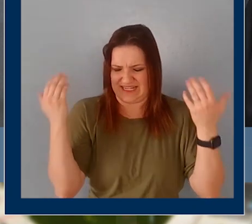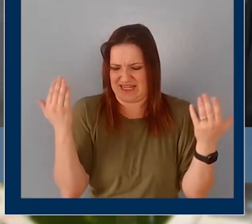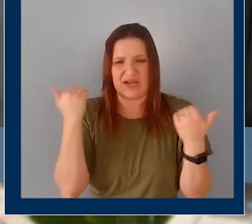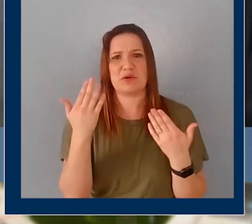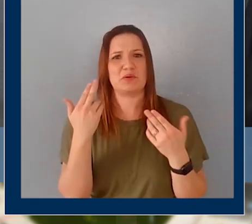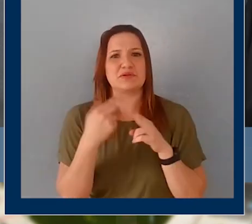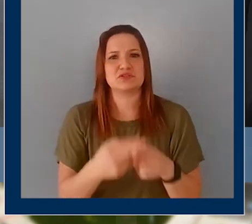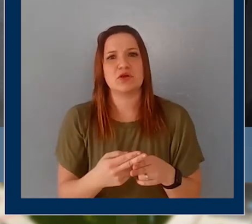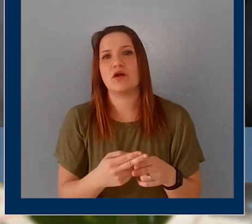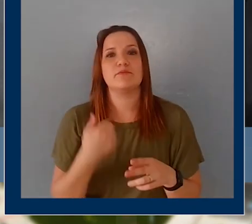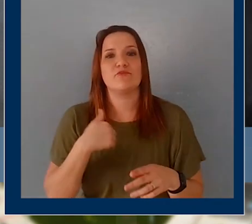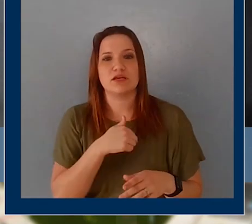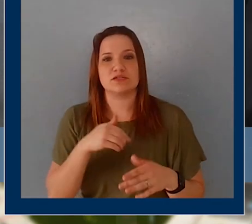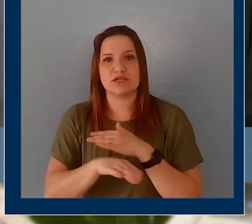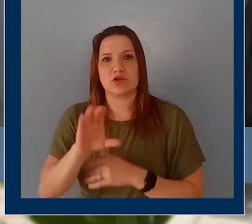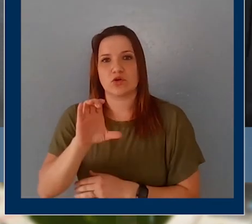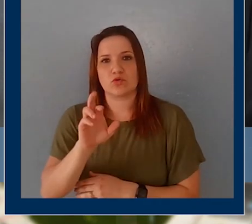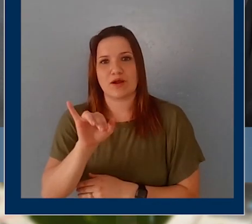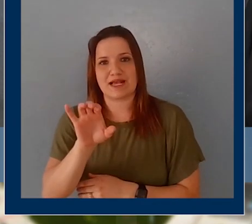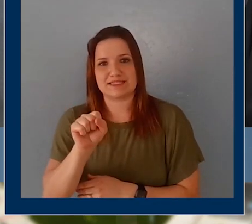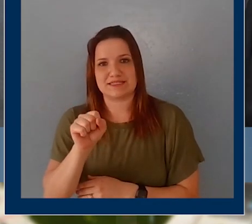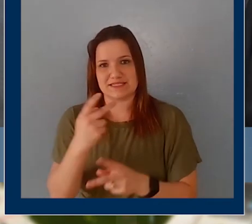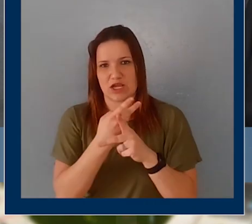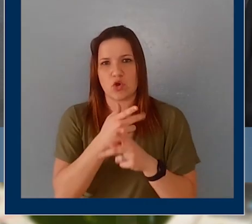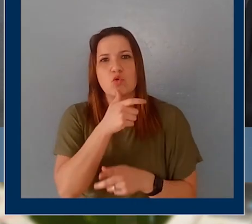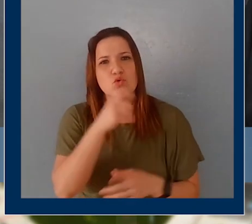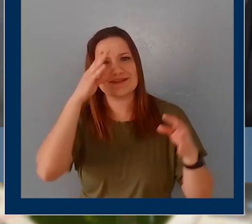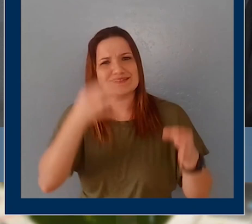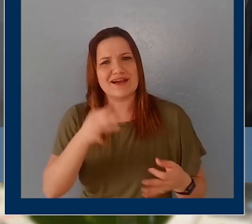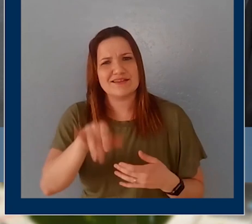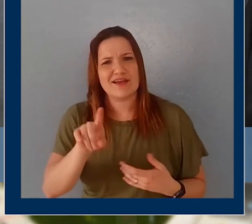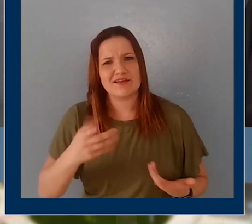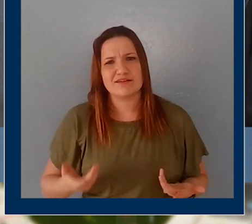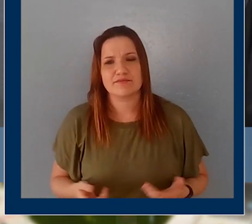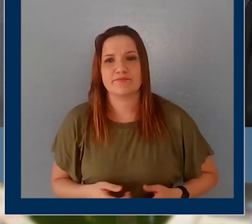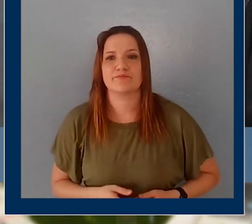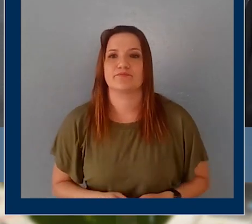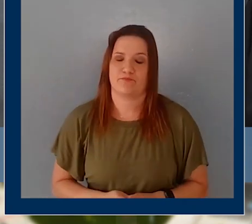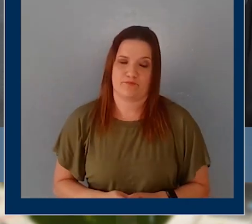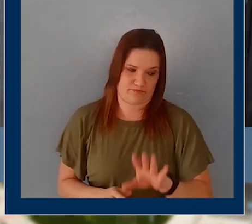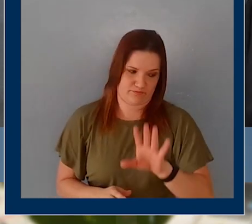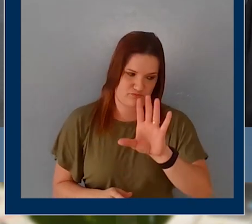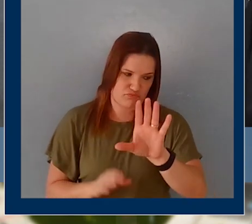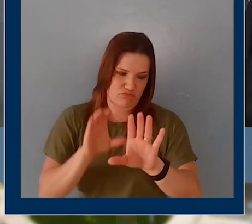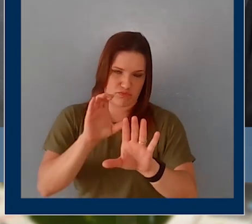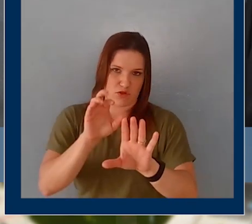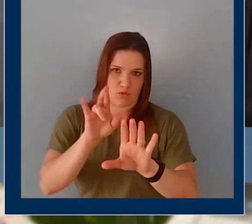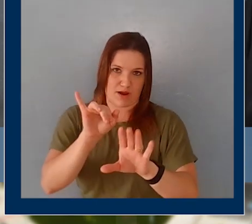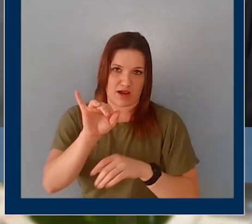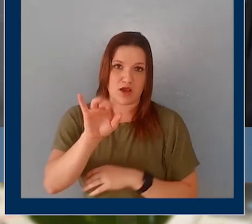we don't make light of it at all. It weighs very heavy on our hearts to ever have to move into crisis